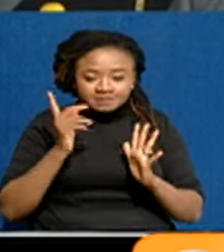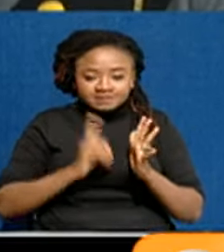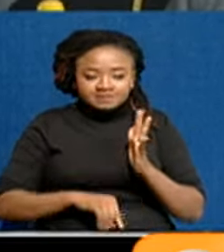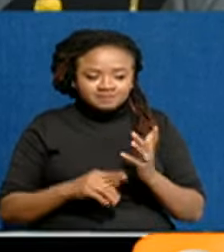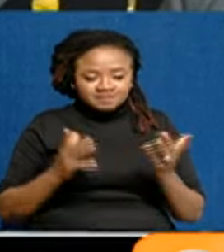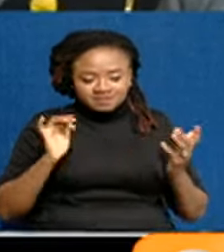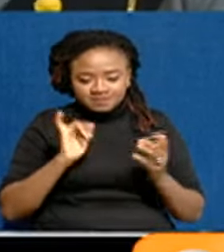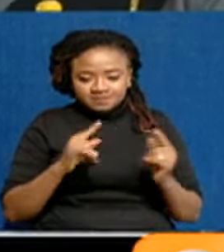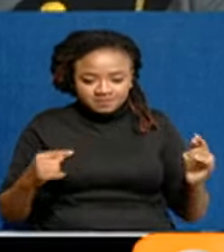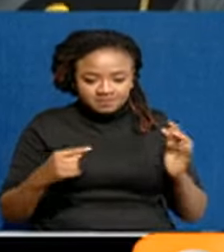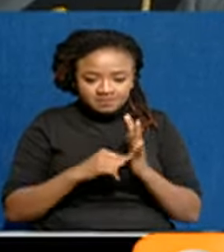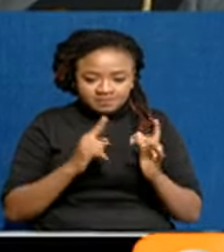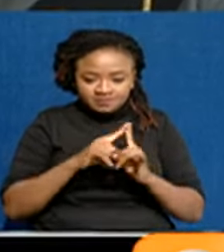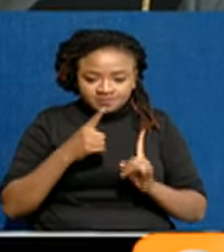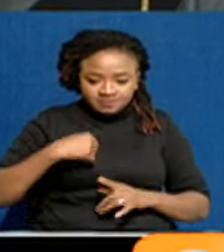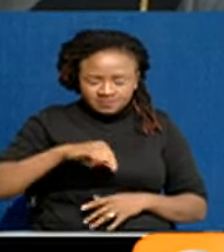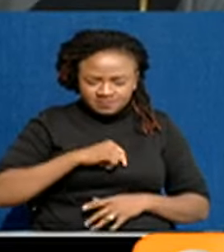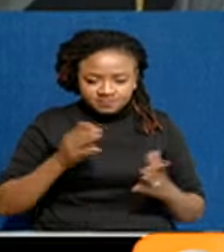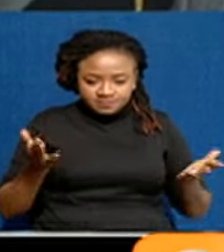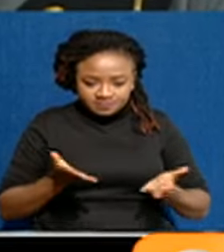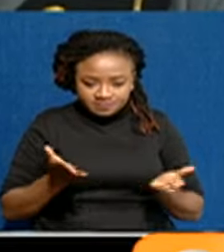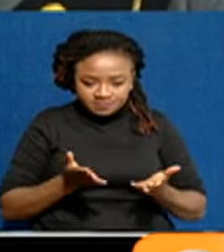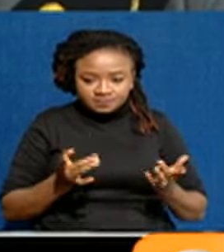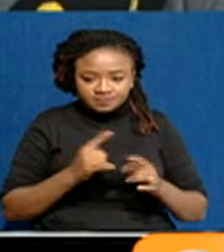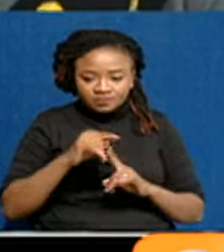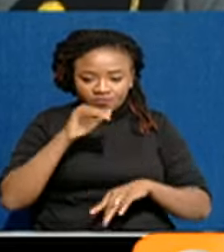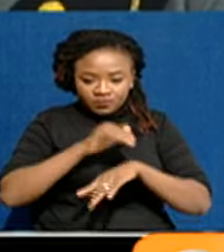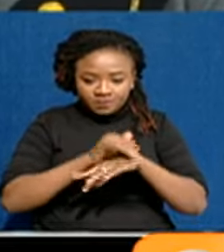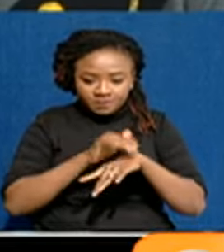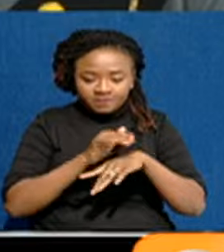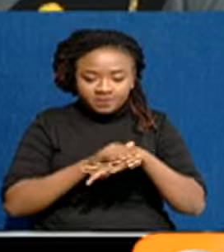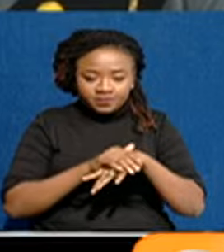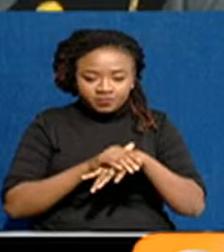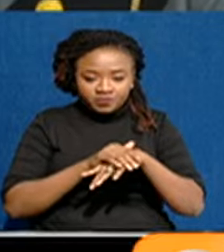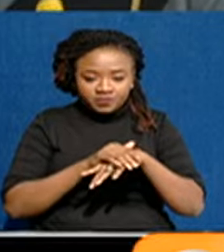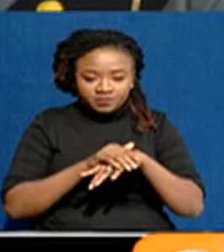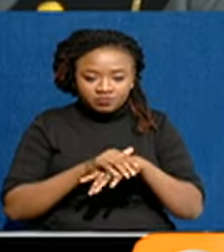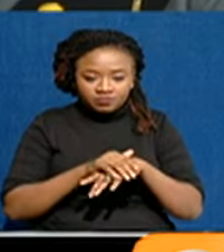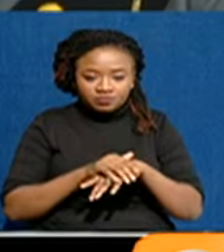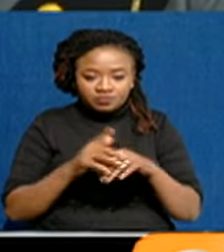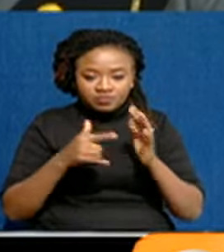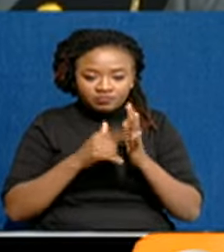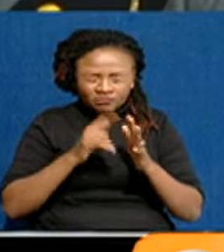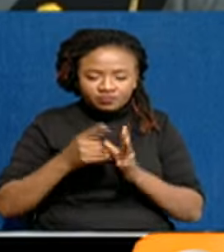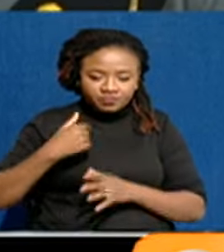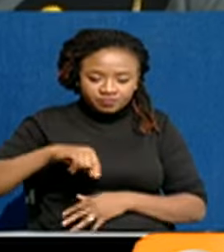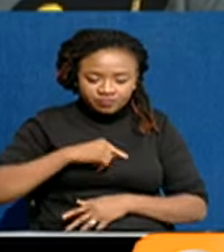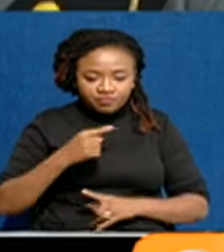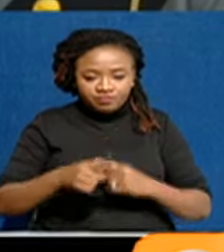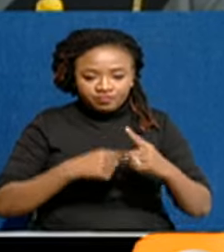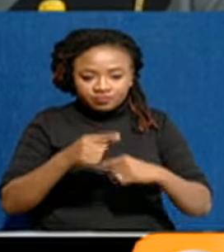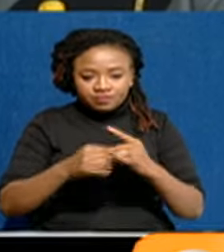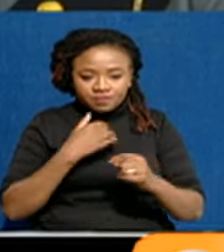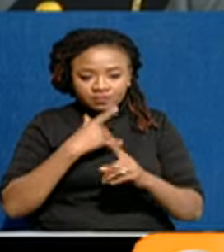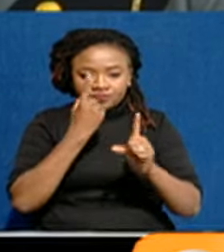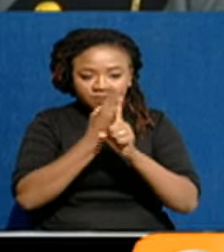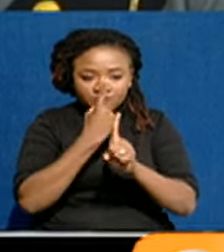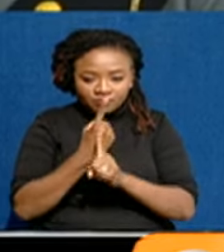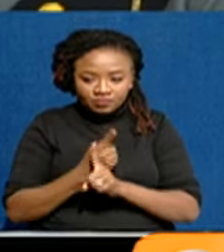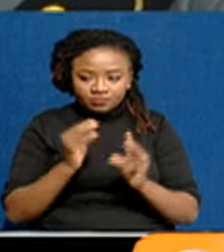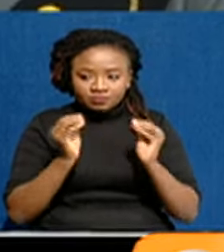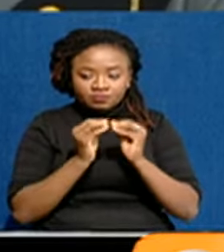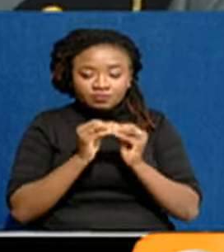is it. But we are there, and it's good to tell you we are actually on it. We've had several meetings. That is why, I'm